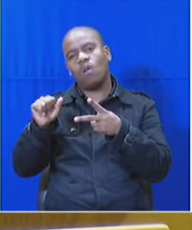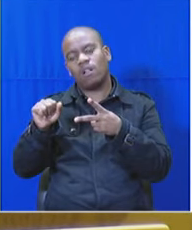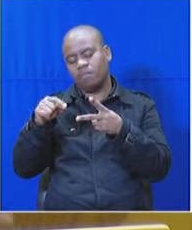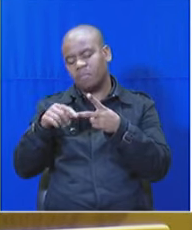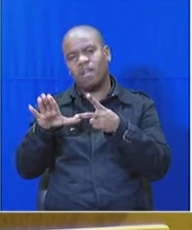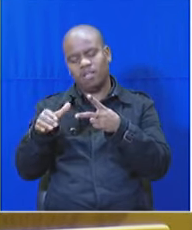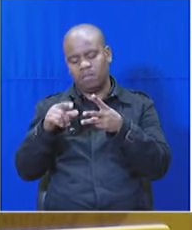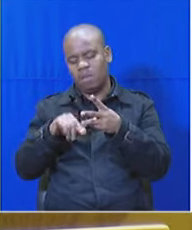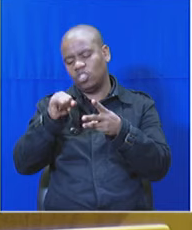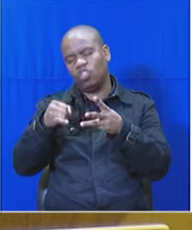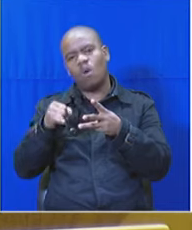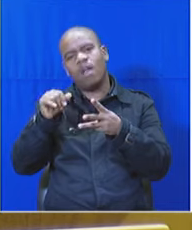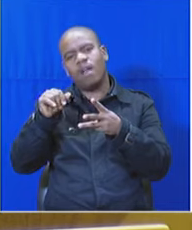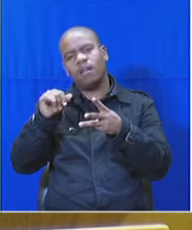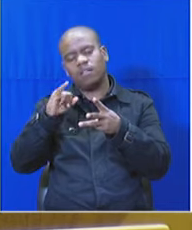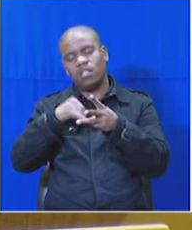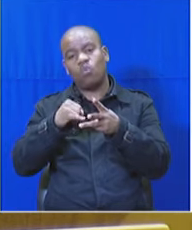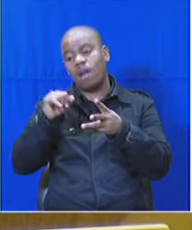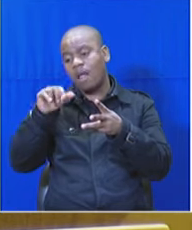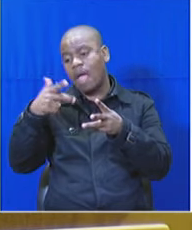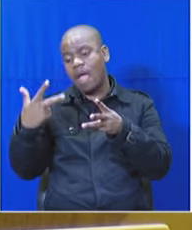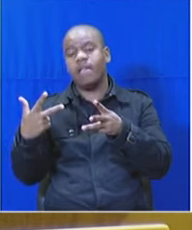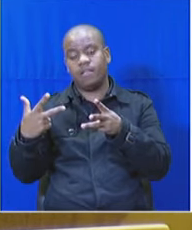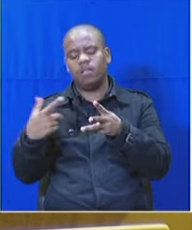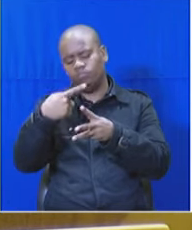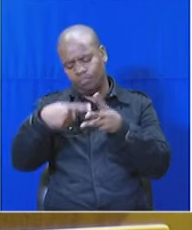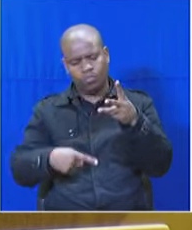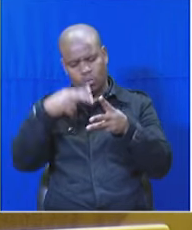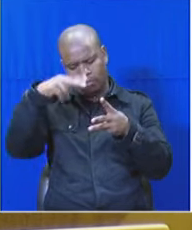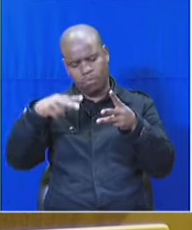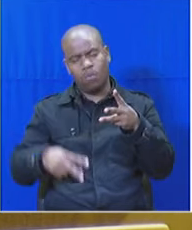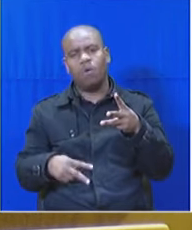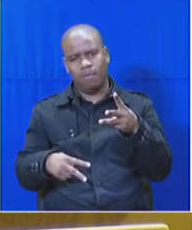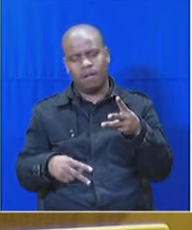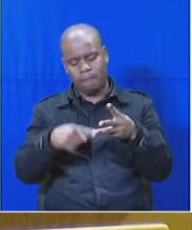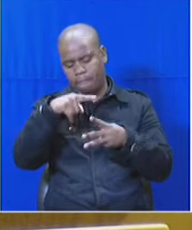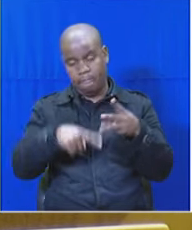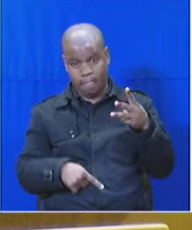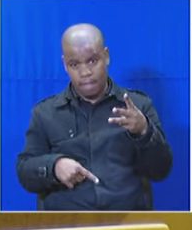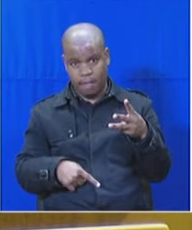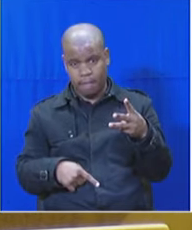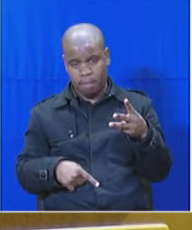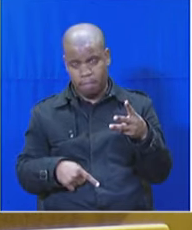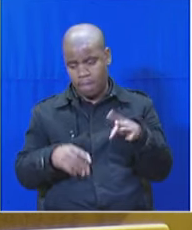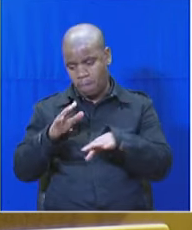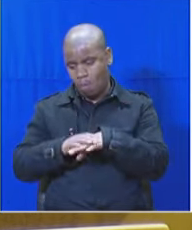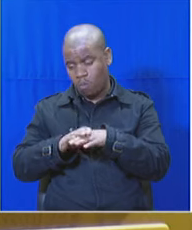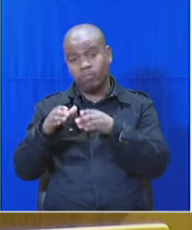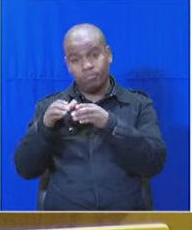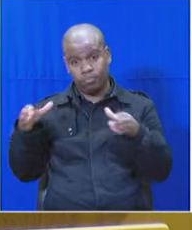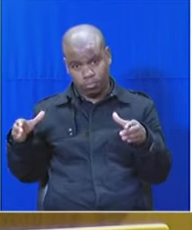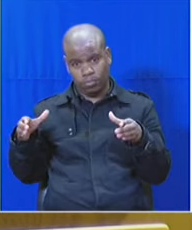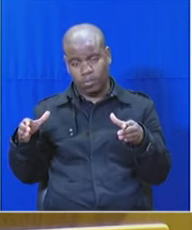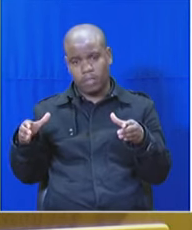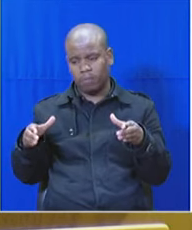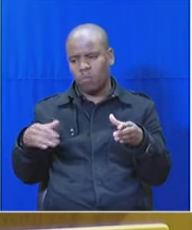January 8 statements and sonas are points of reference. From this, two broad areas that are of vital